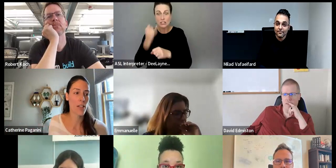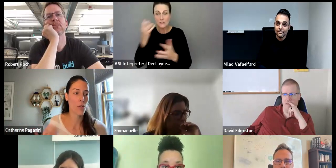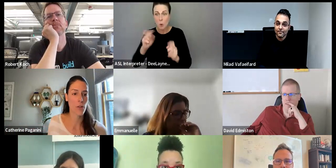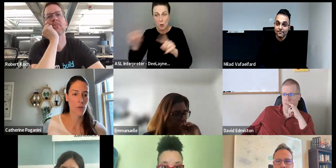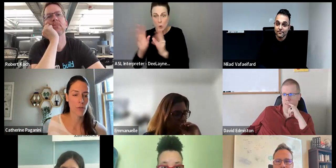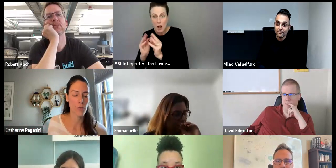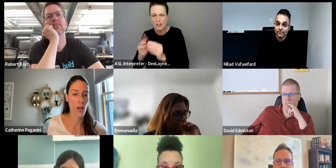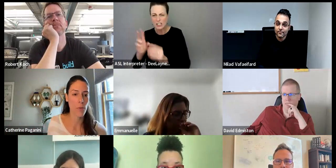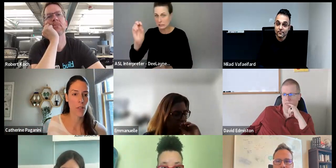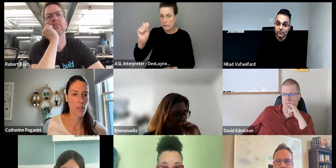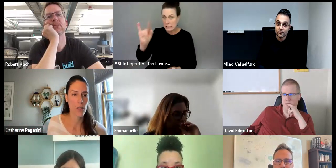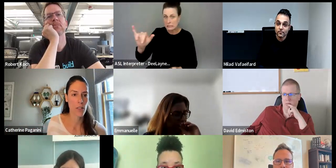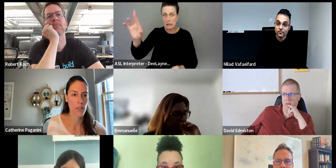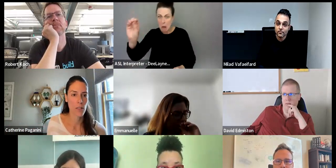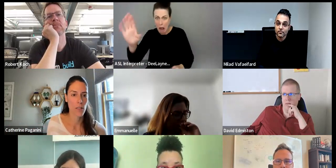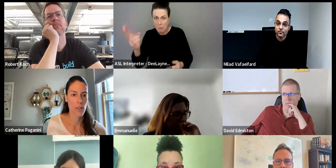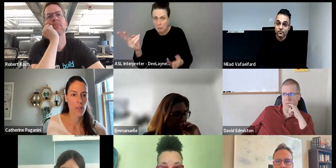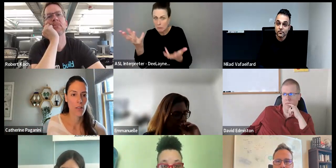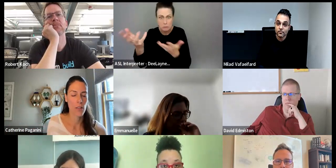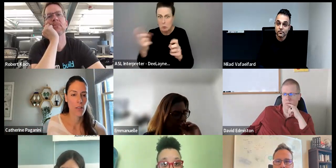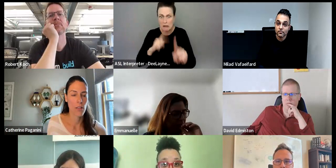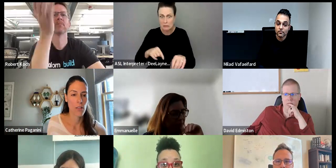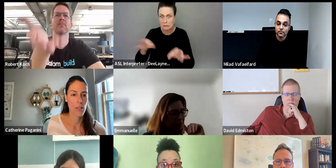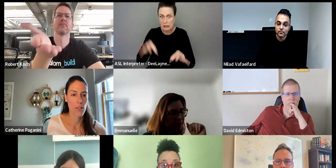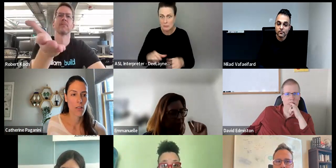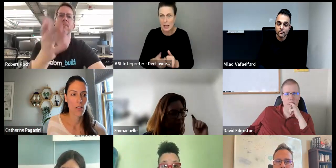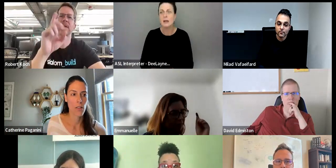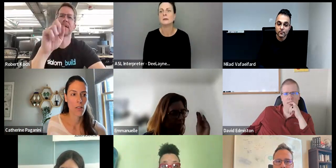I don't know, Destiny or Rob.